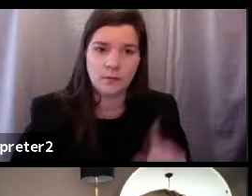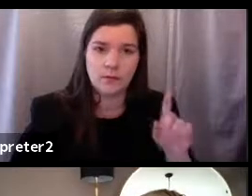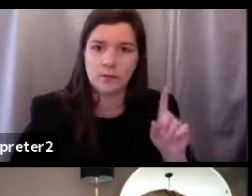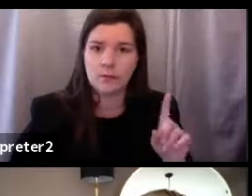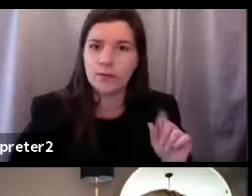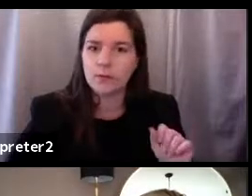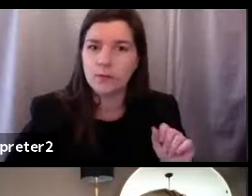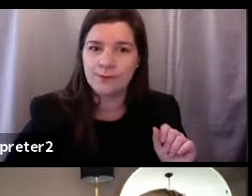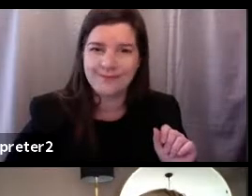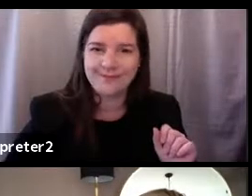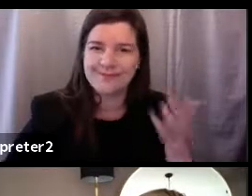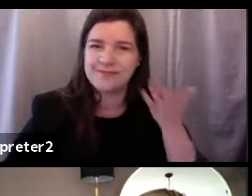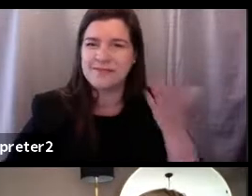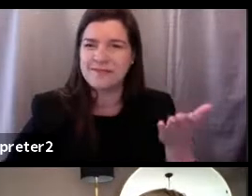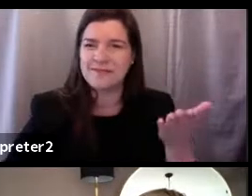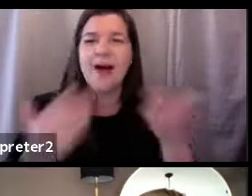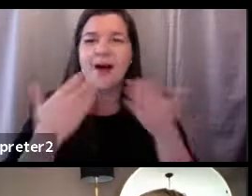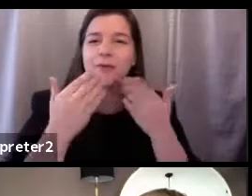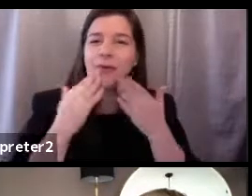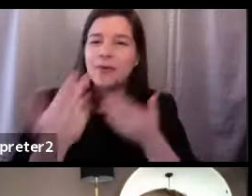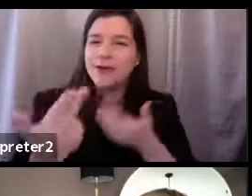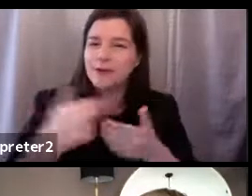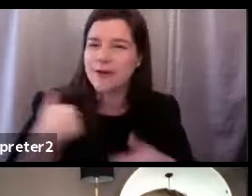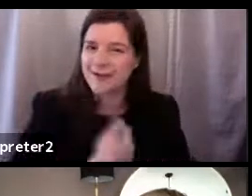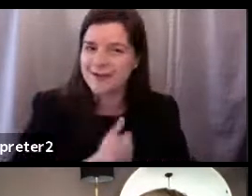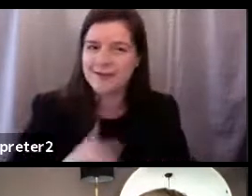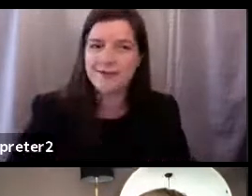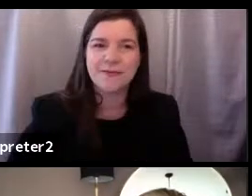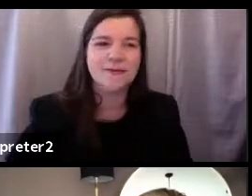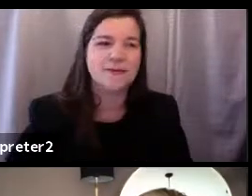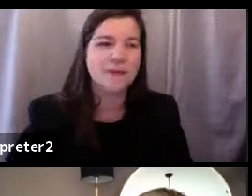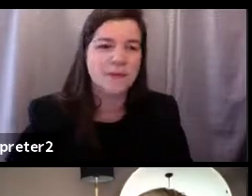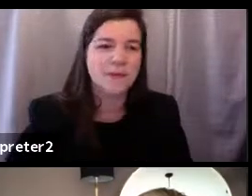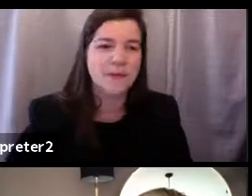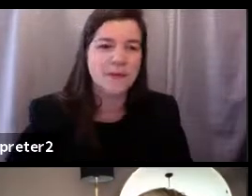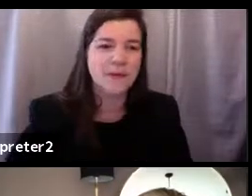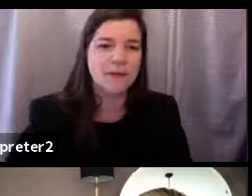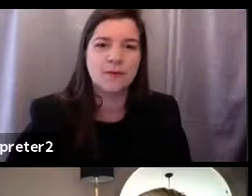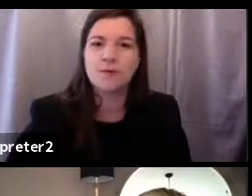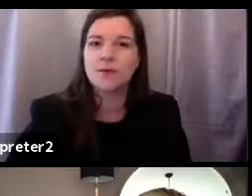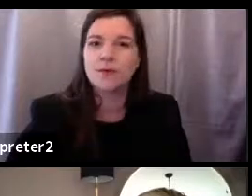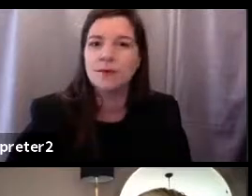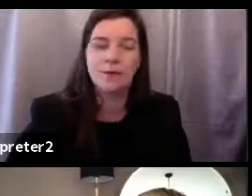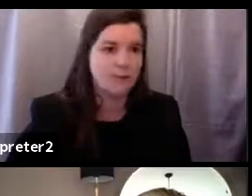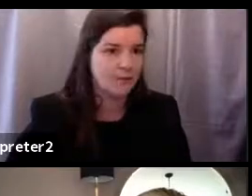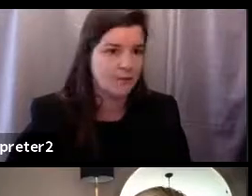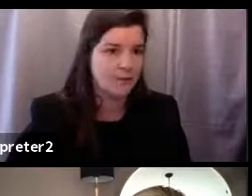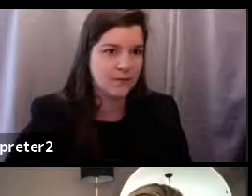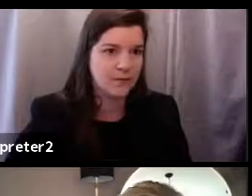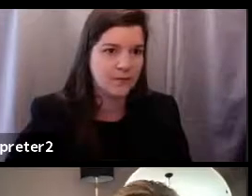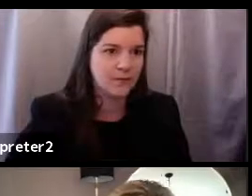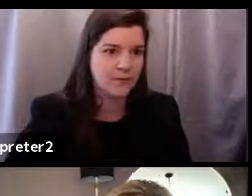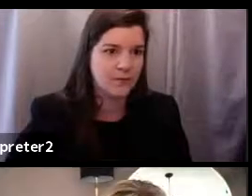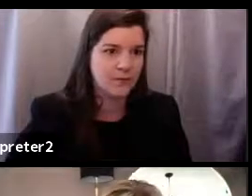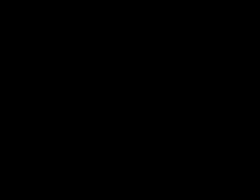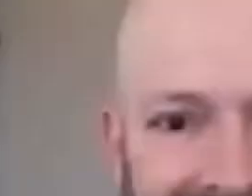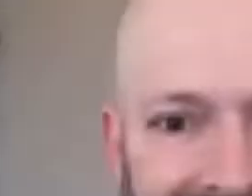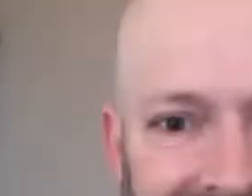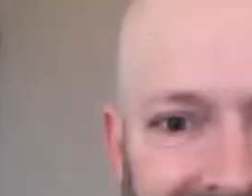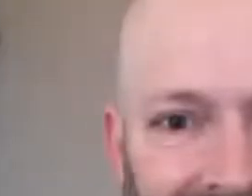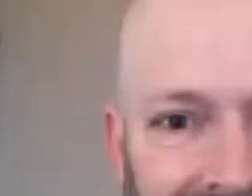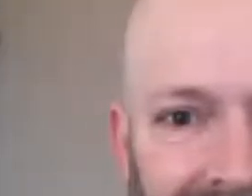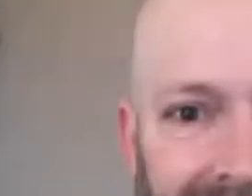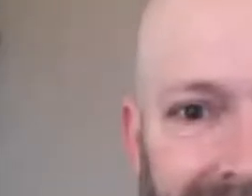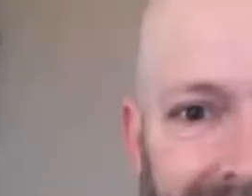There you are, Mr. Brick. Thank you for joining us, and please go ahead and begin your presentation.